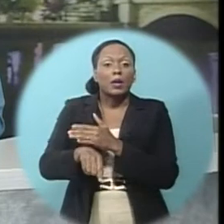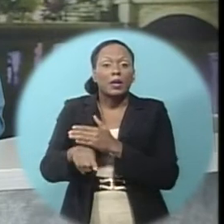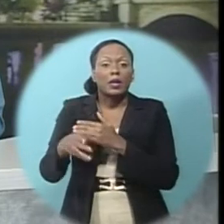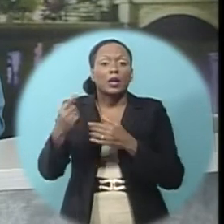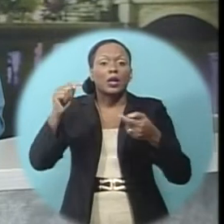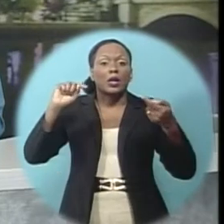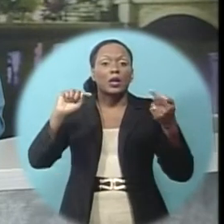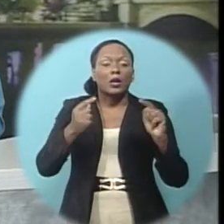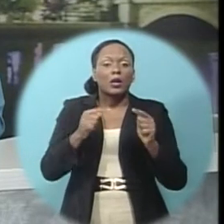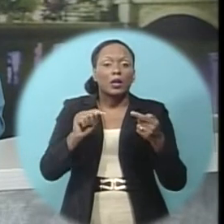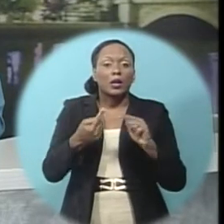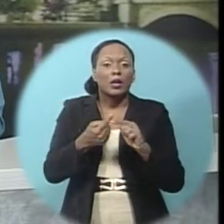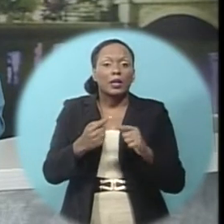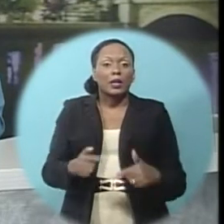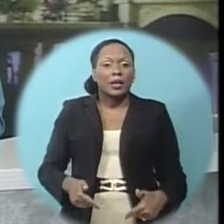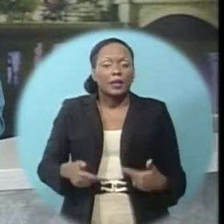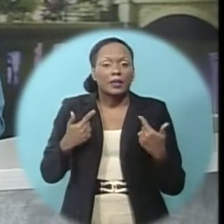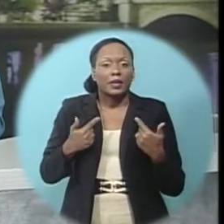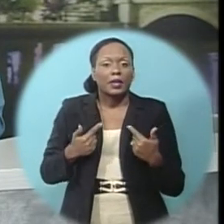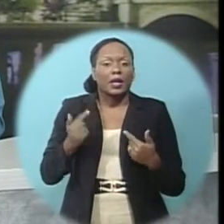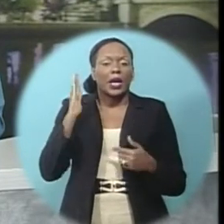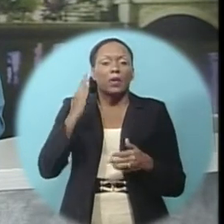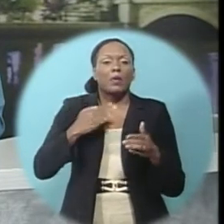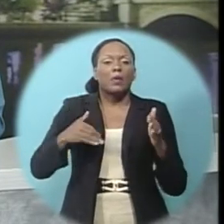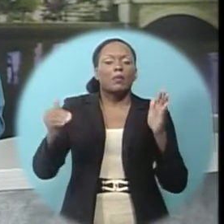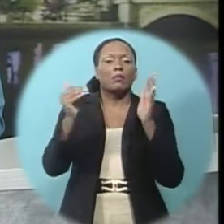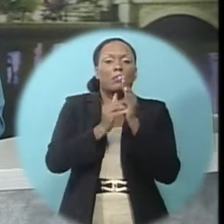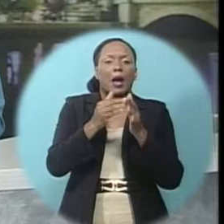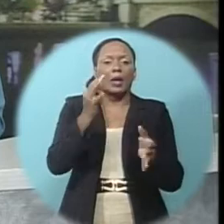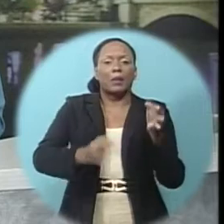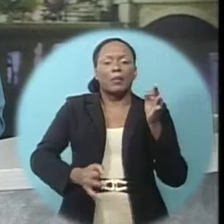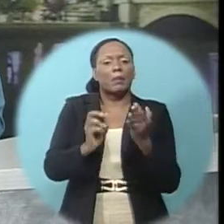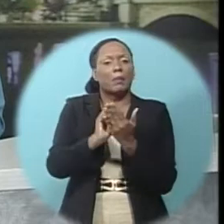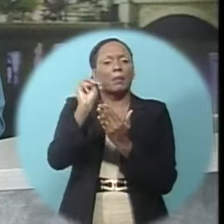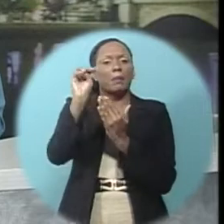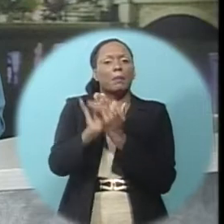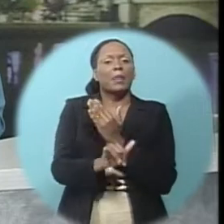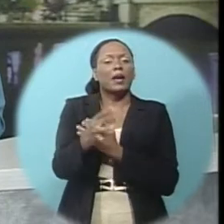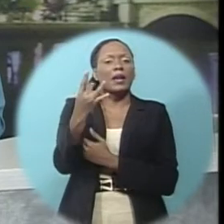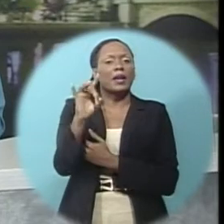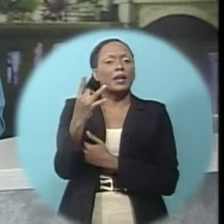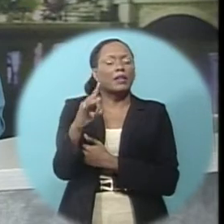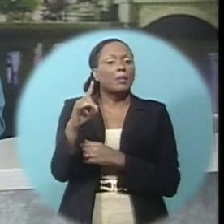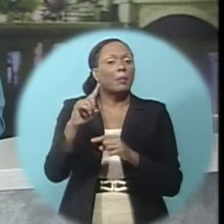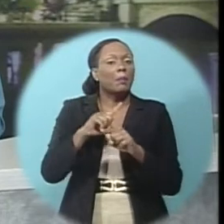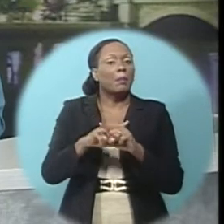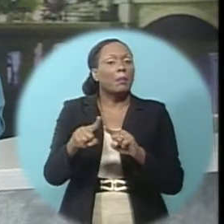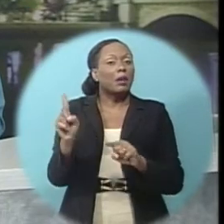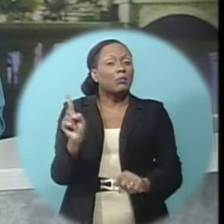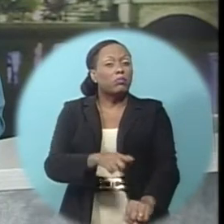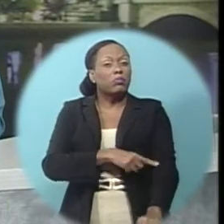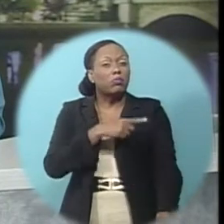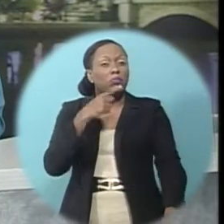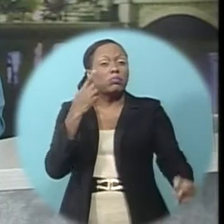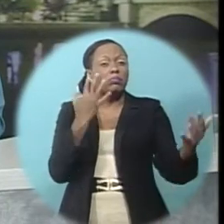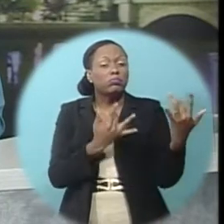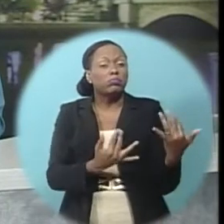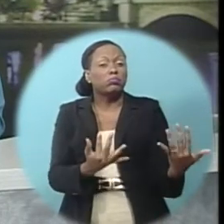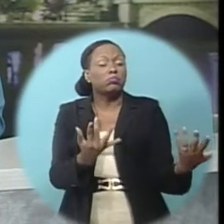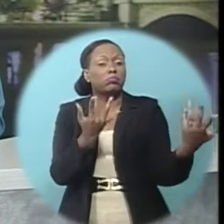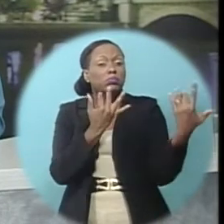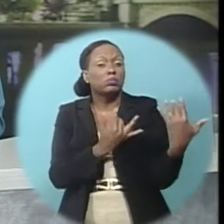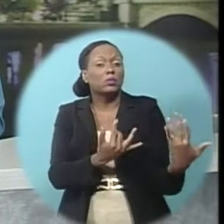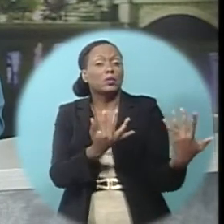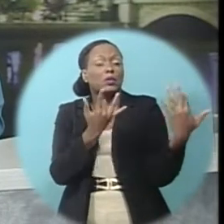and endangering life. He's now set to return to court on May 18th. But it was a long wait for the Knight family and many others